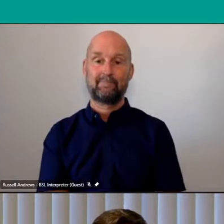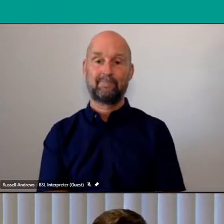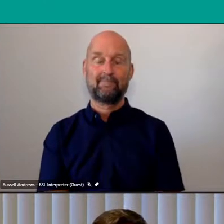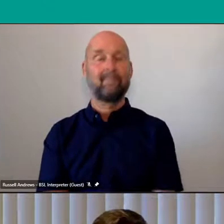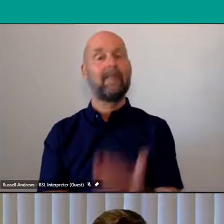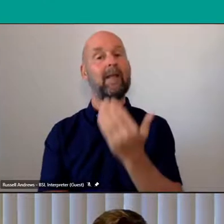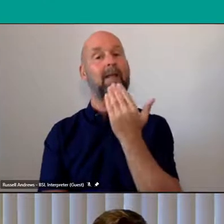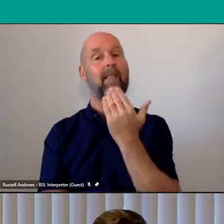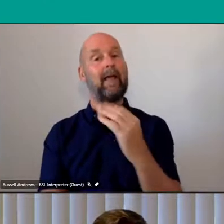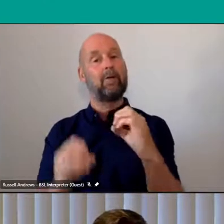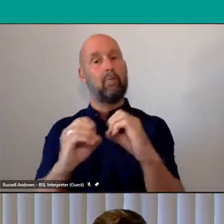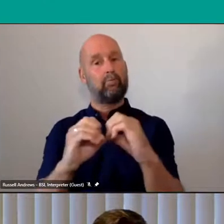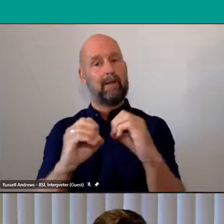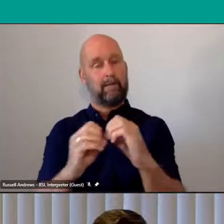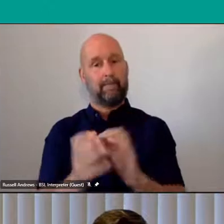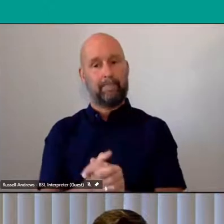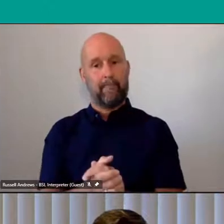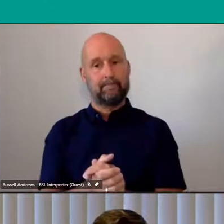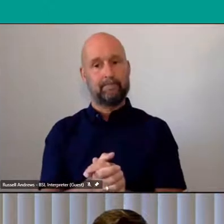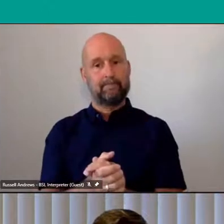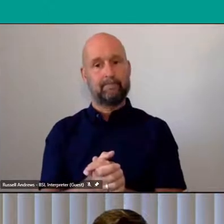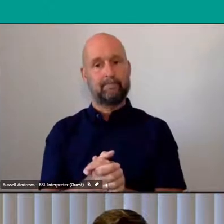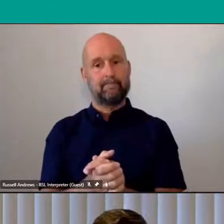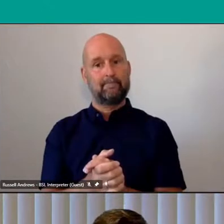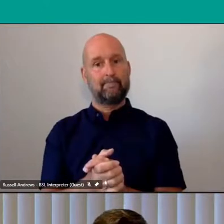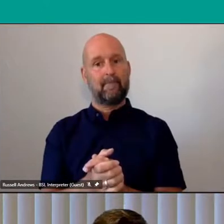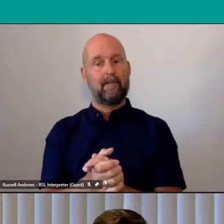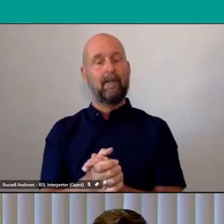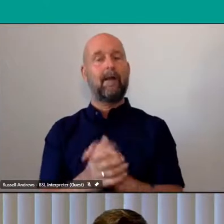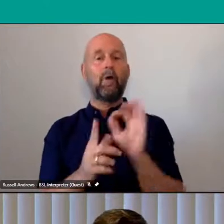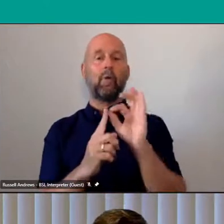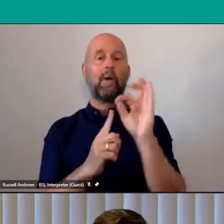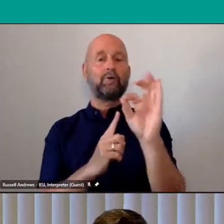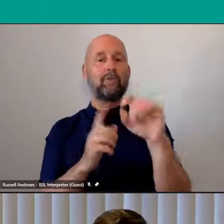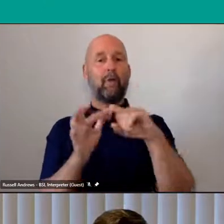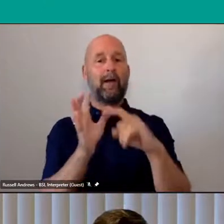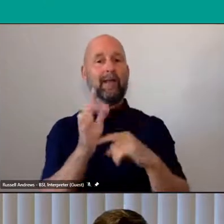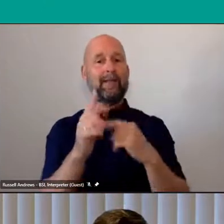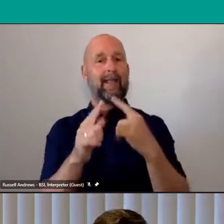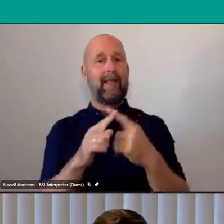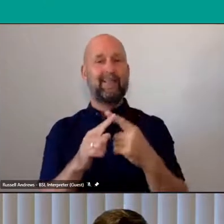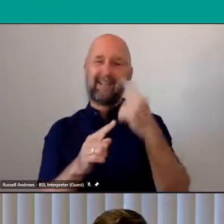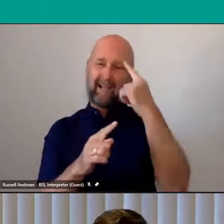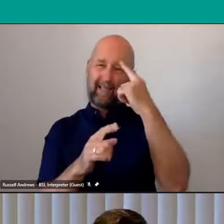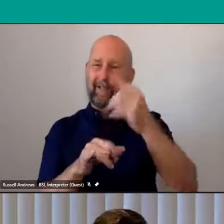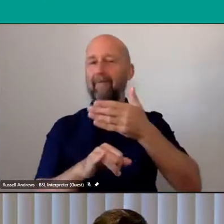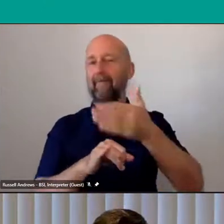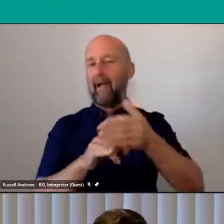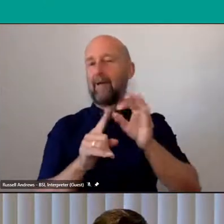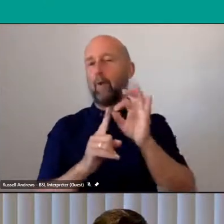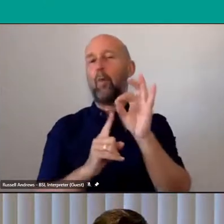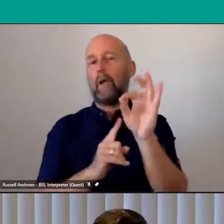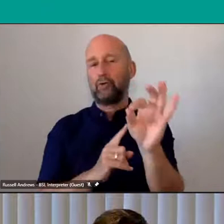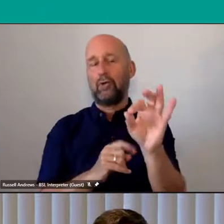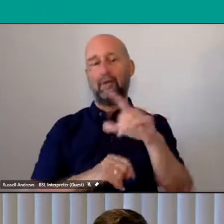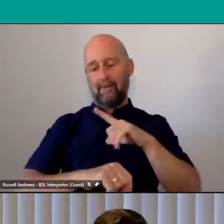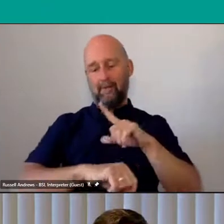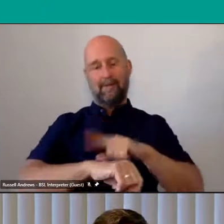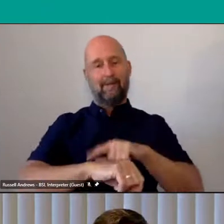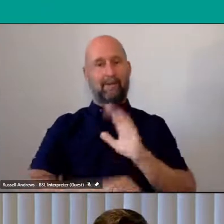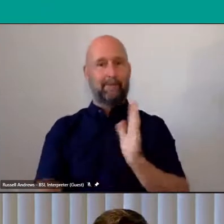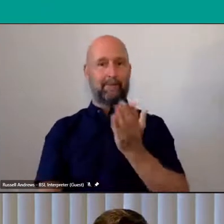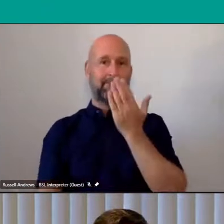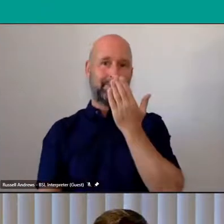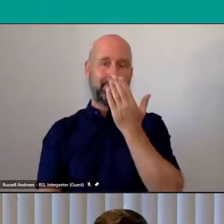Thank you, Brenda. And I think this one might be for Kate, and I think this will have to be kind of our final question, because I know that we are really